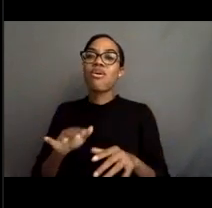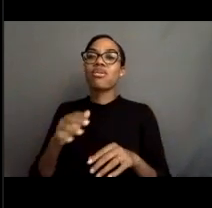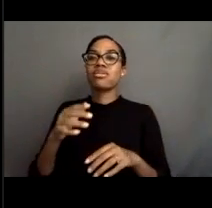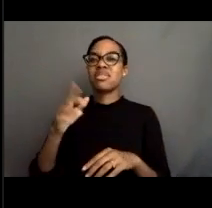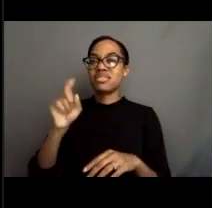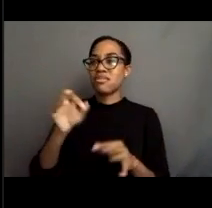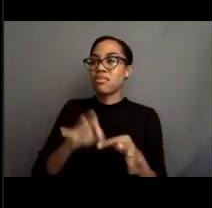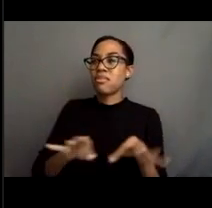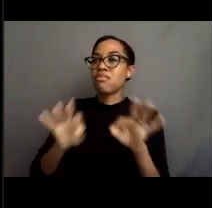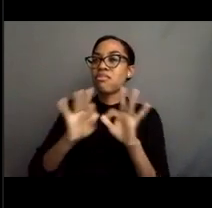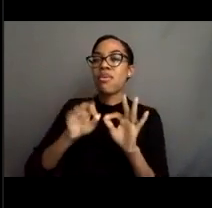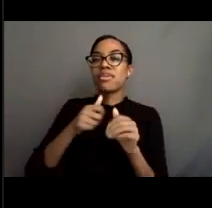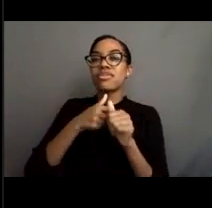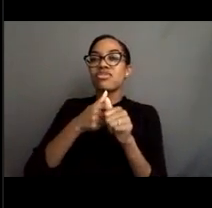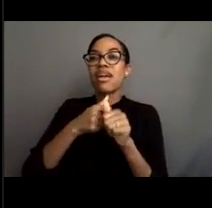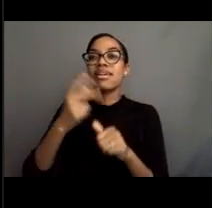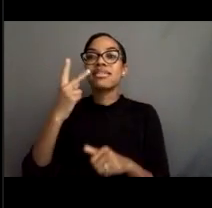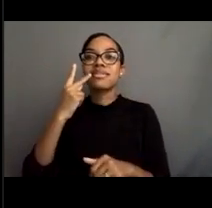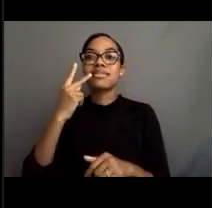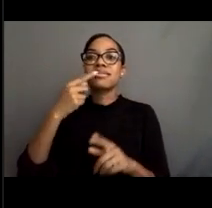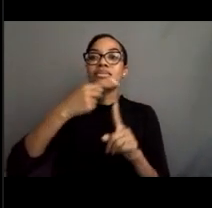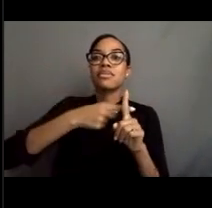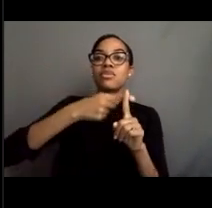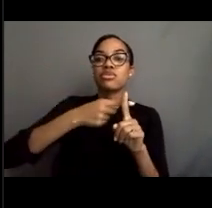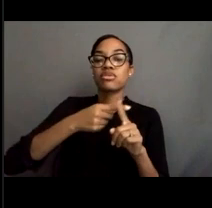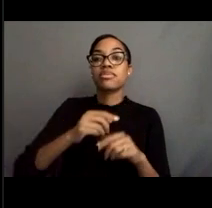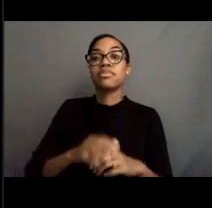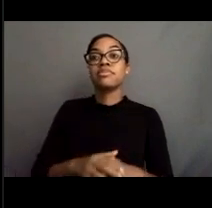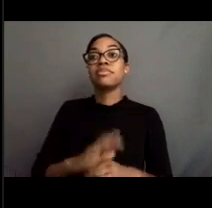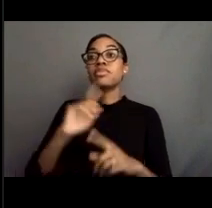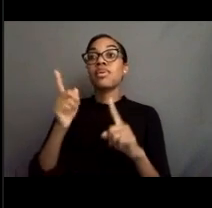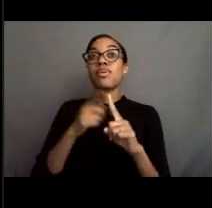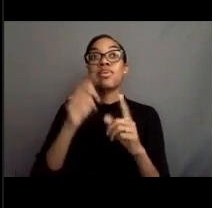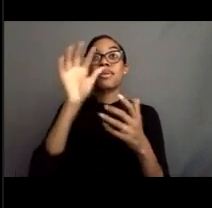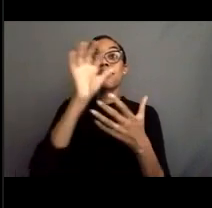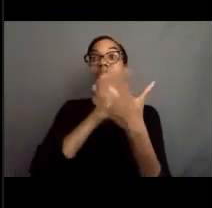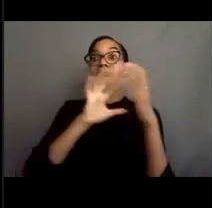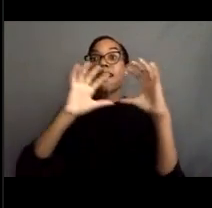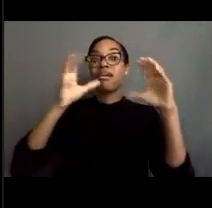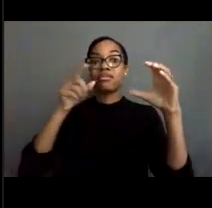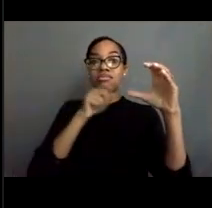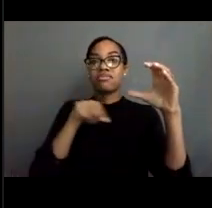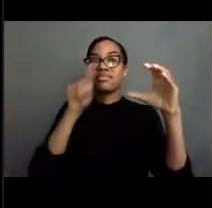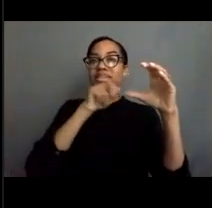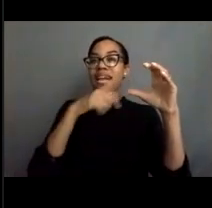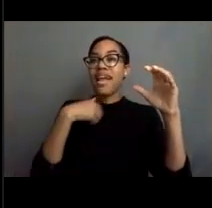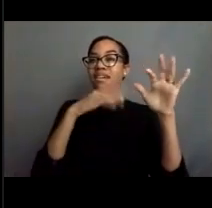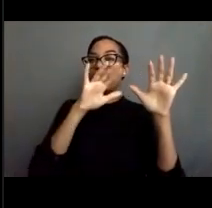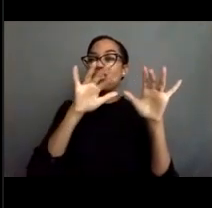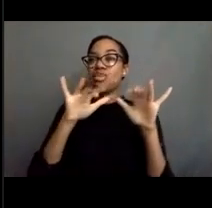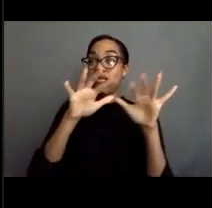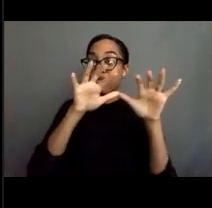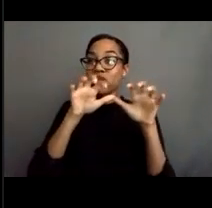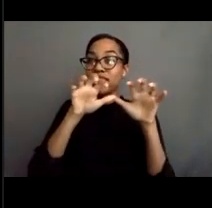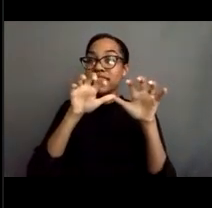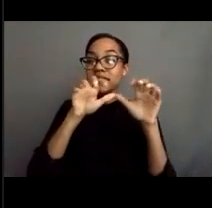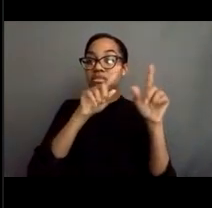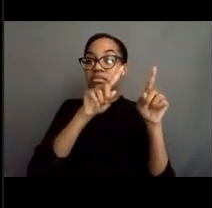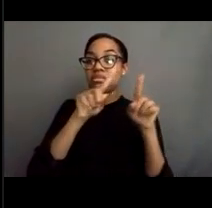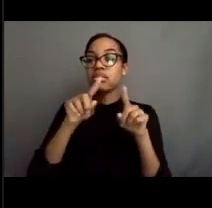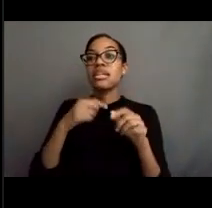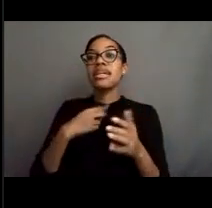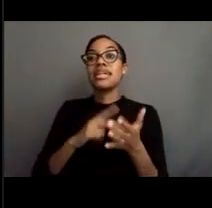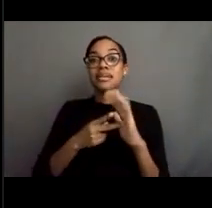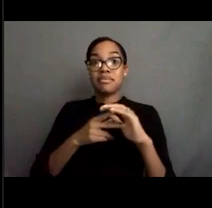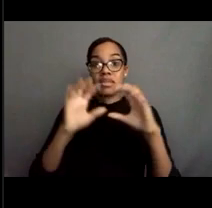if the cloud is freezing and has snow in it, we need to know as the weather balloon goes up, you know, is the air beneath the clouds cold enough